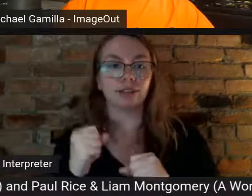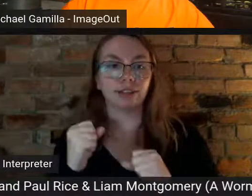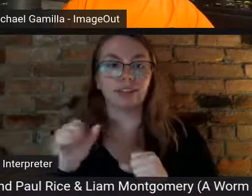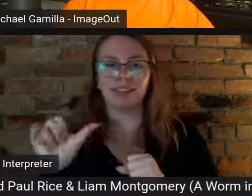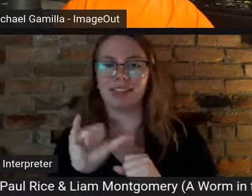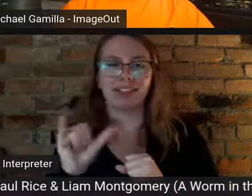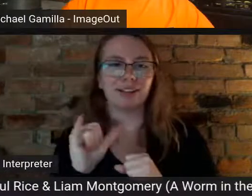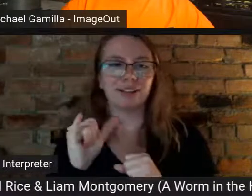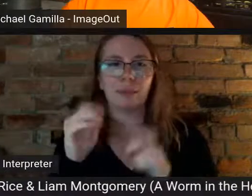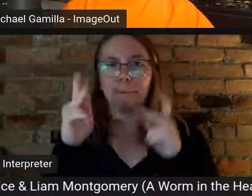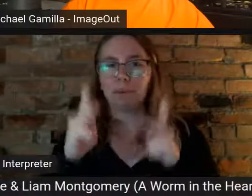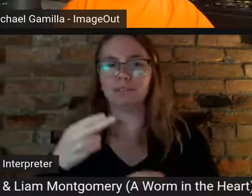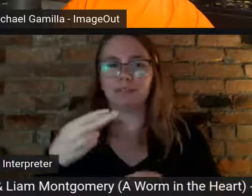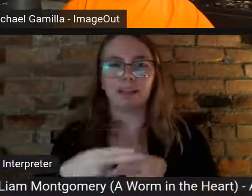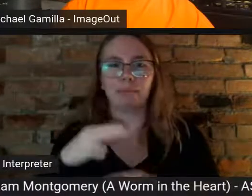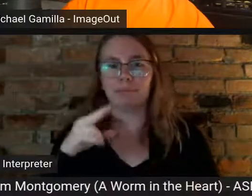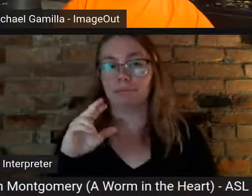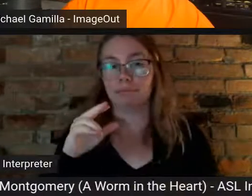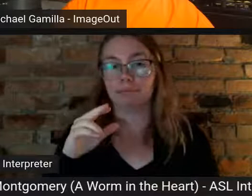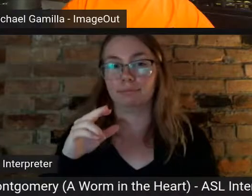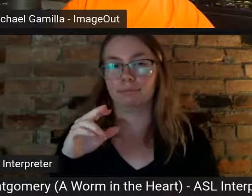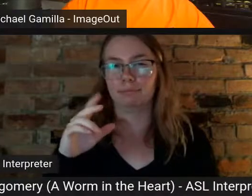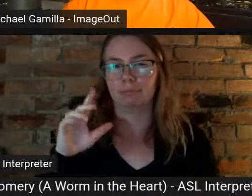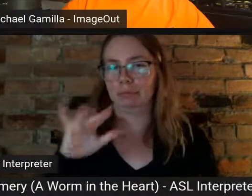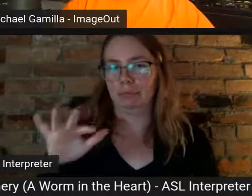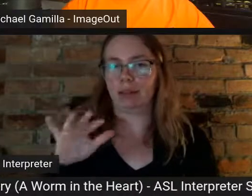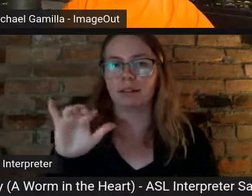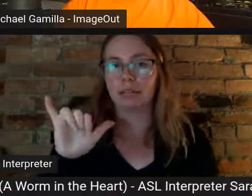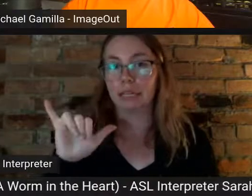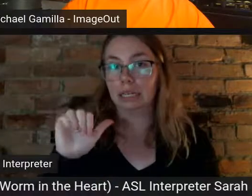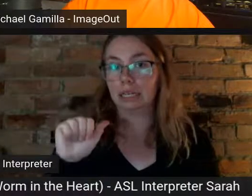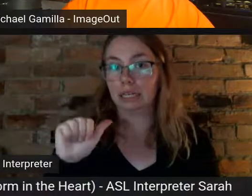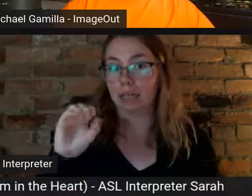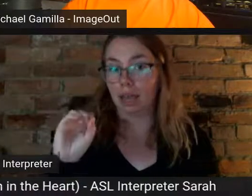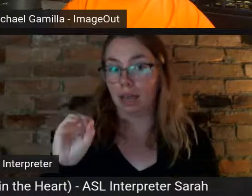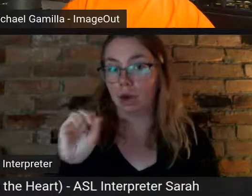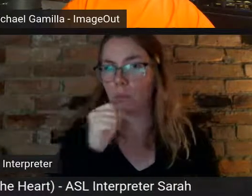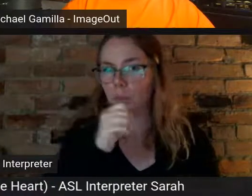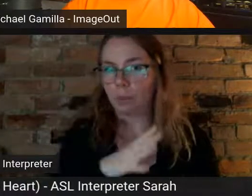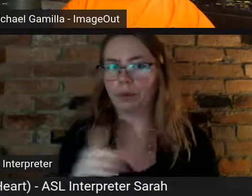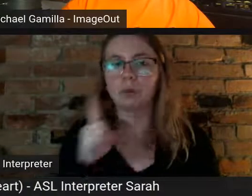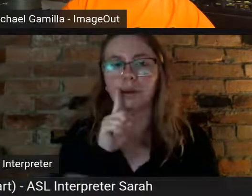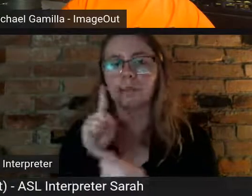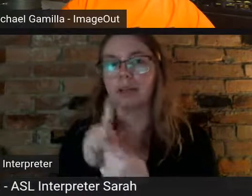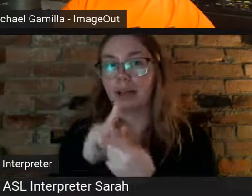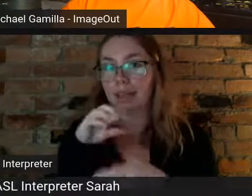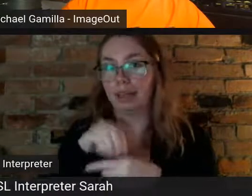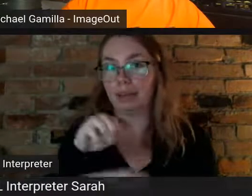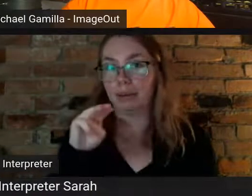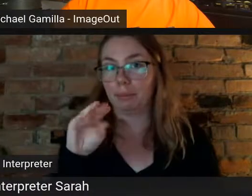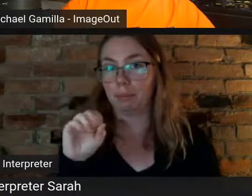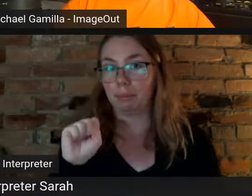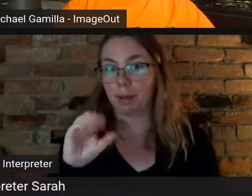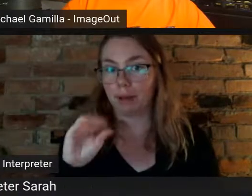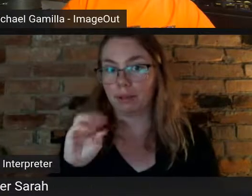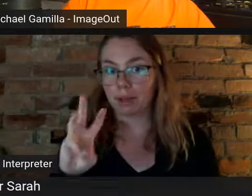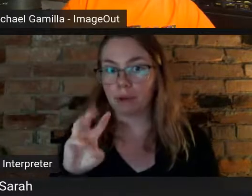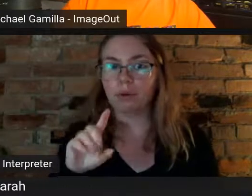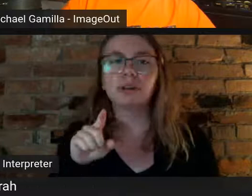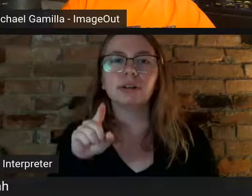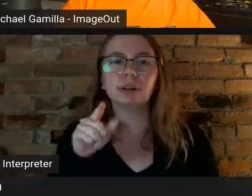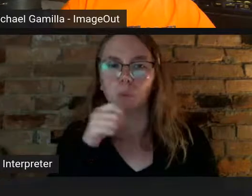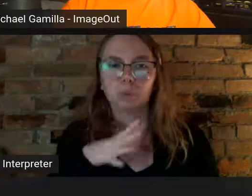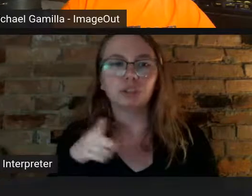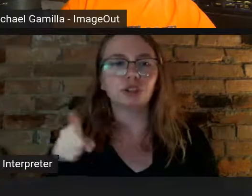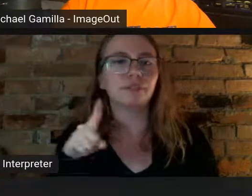Yael was, and is, I should say, we met with her in Moscow. And she was the first person to